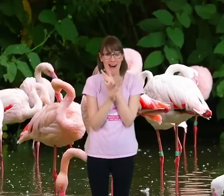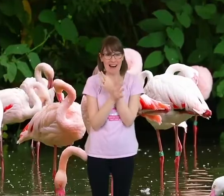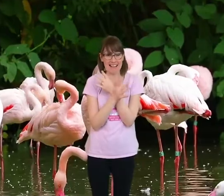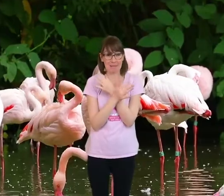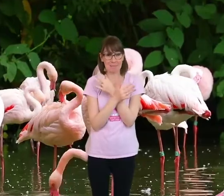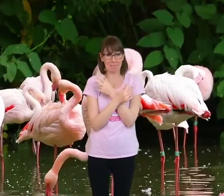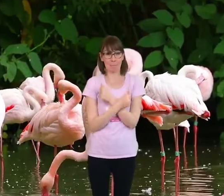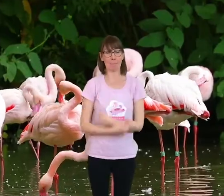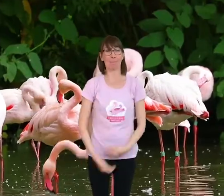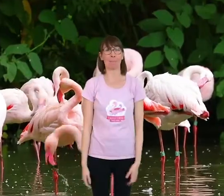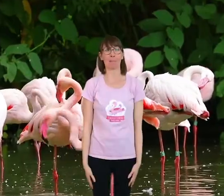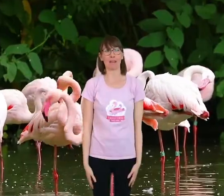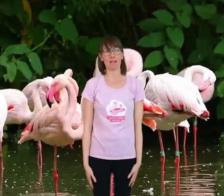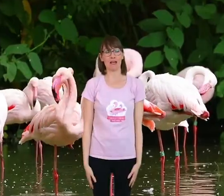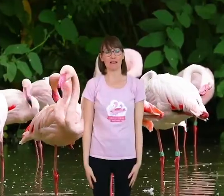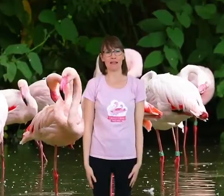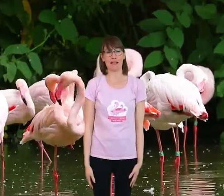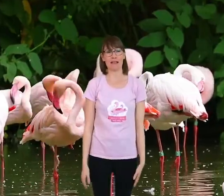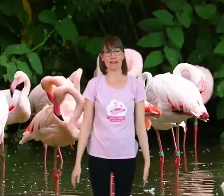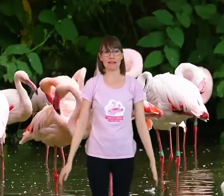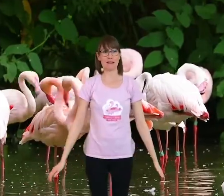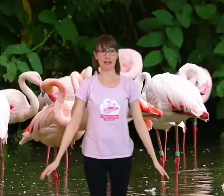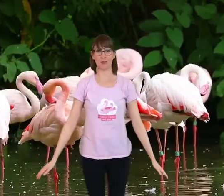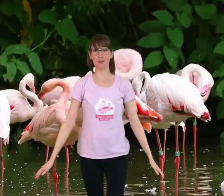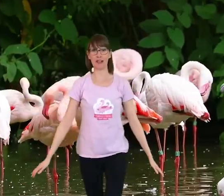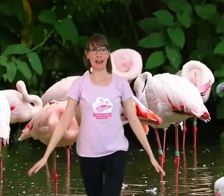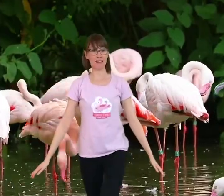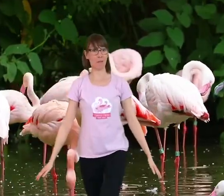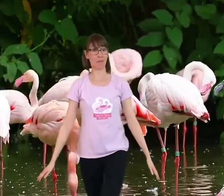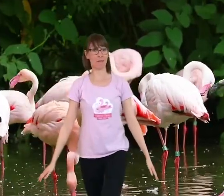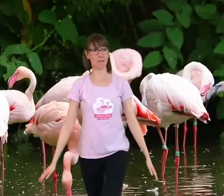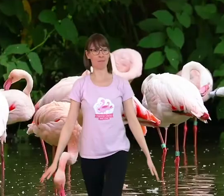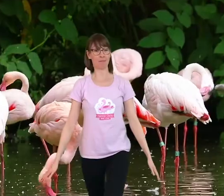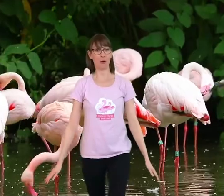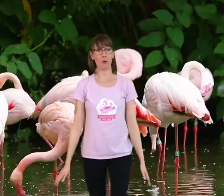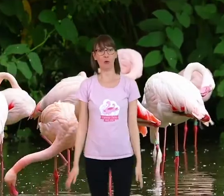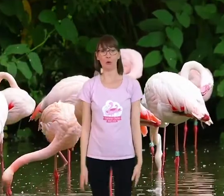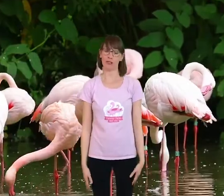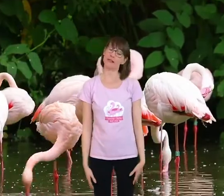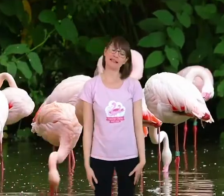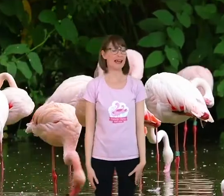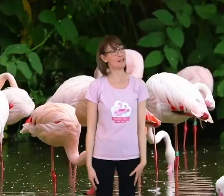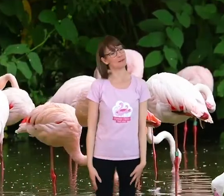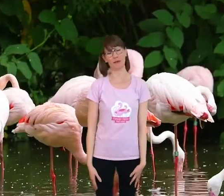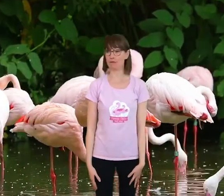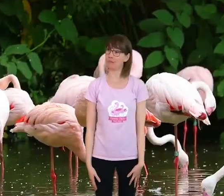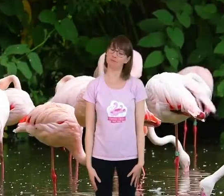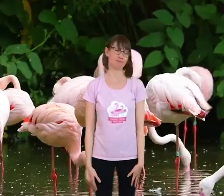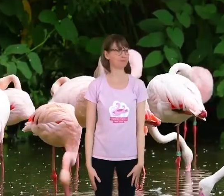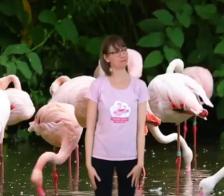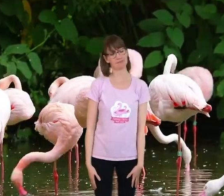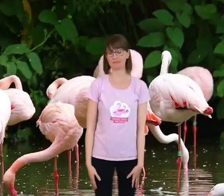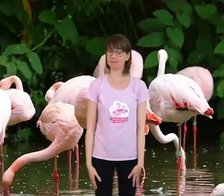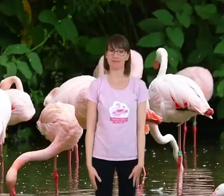to hide? Does it stand on one leg? Or use its head to move?